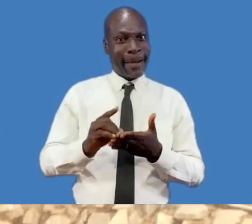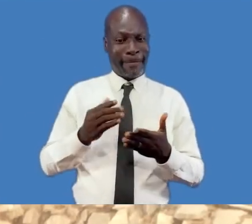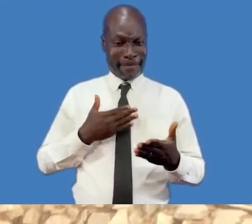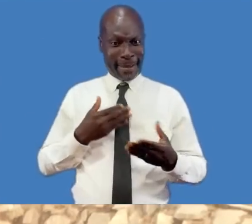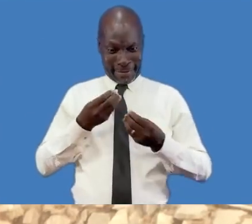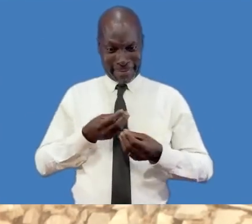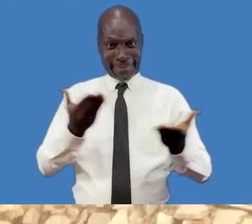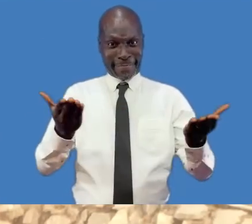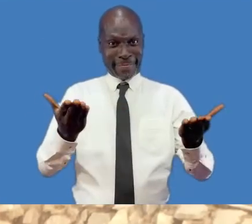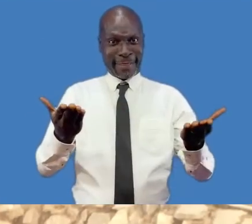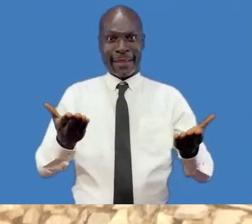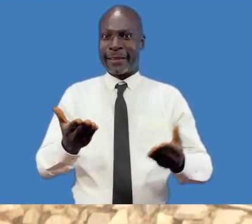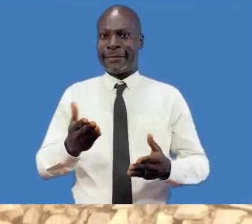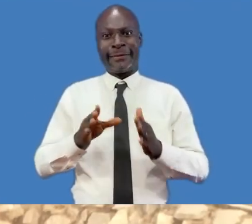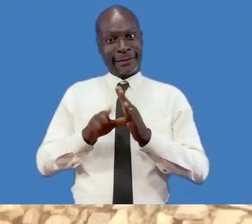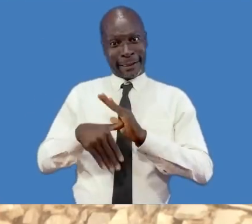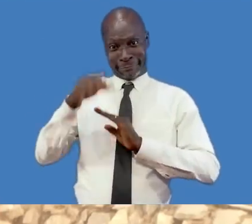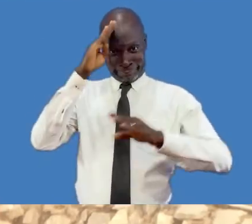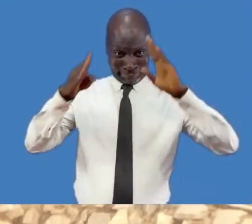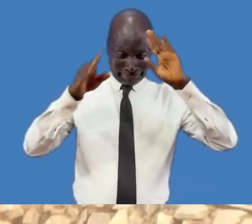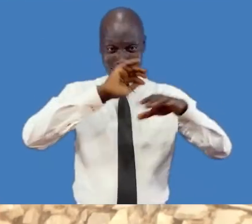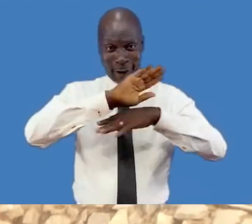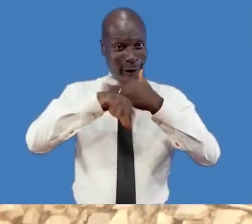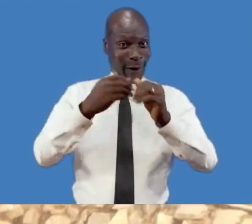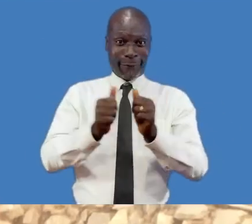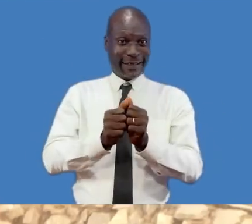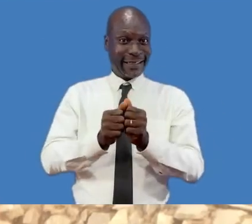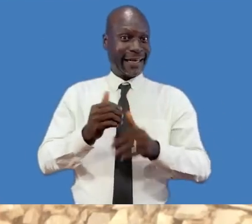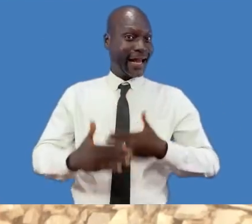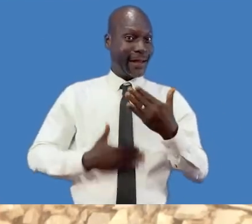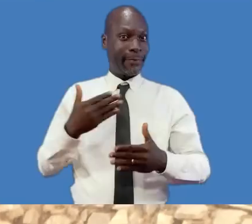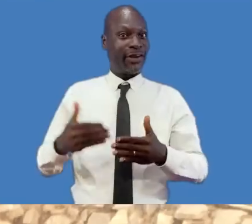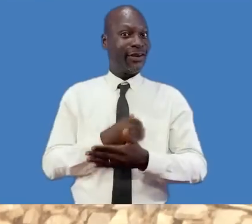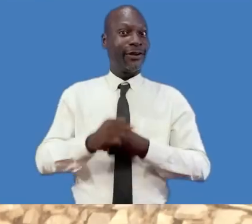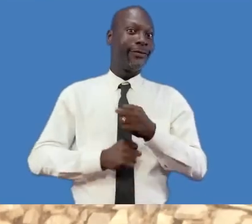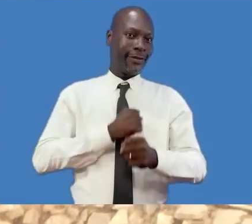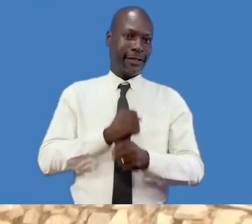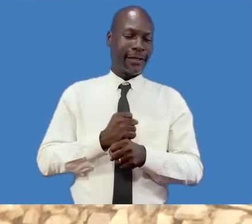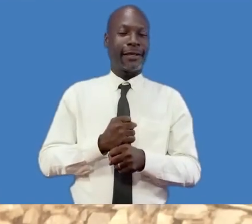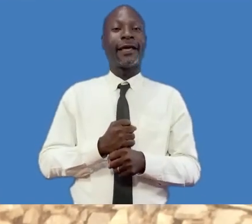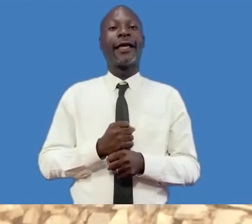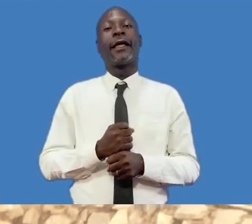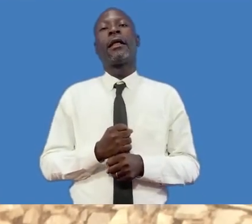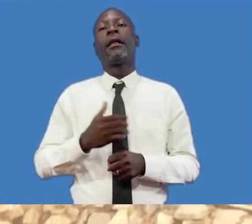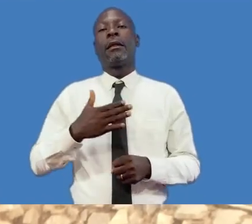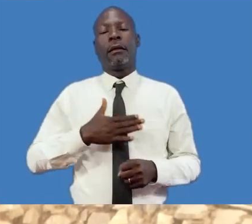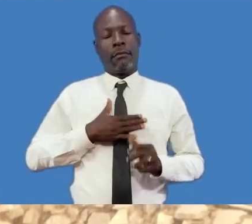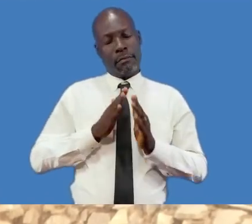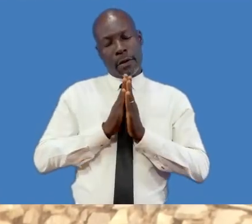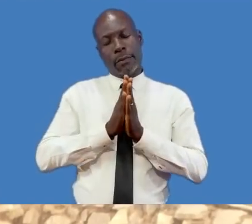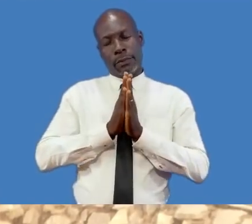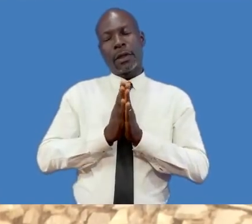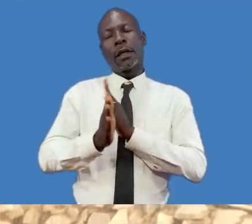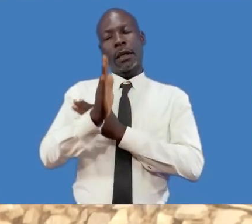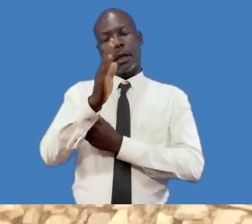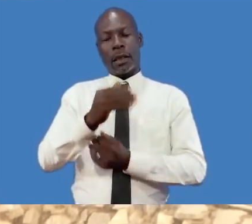ebe ma official pa. Me de afutu sam ahoro na me de ebe to wanim. Na me bo empire se Awurade